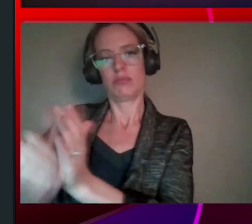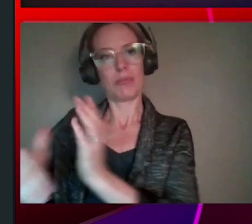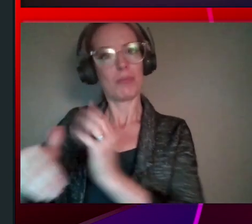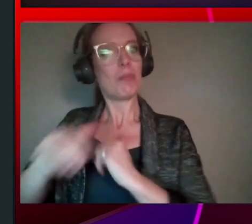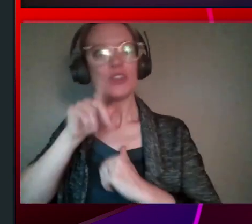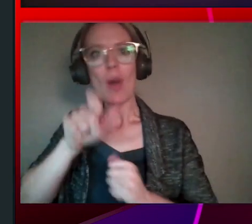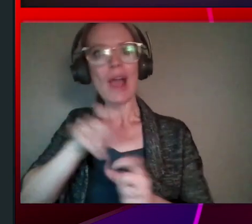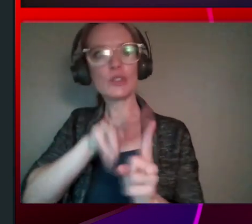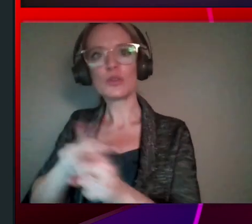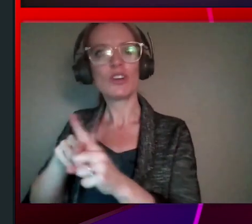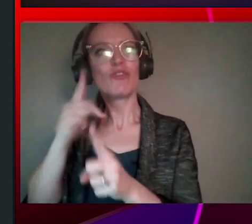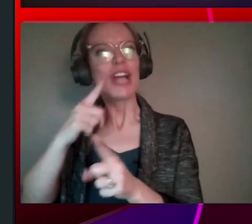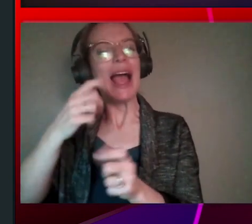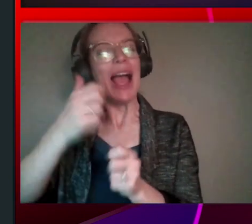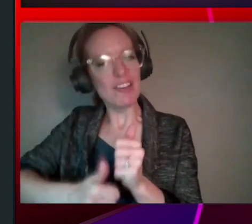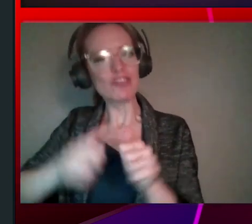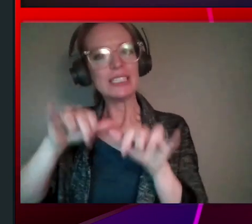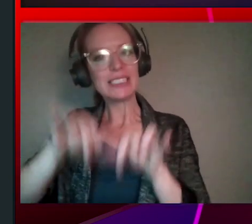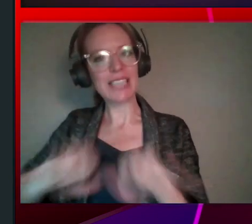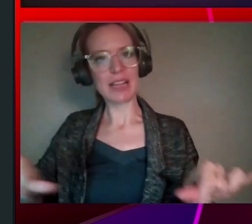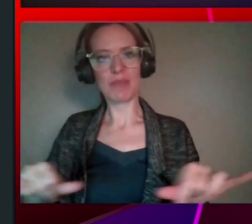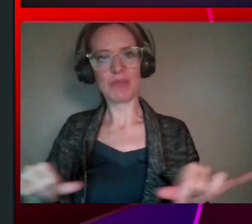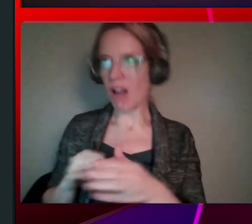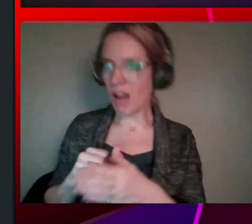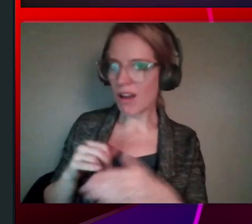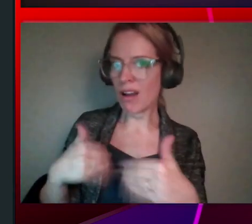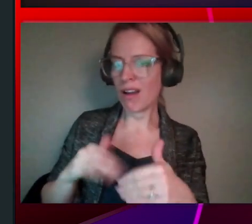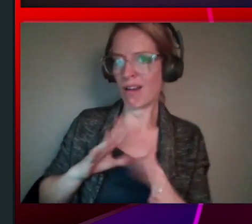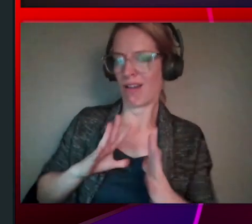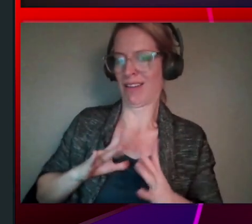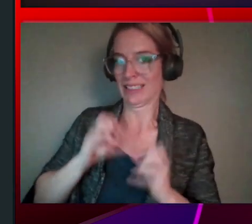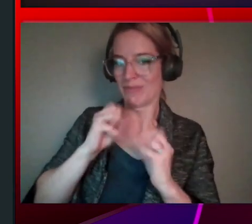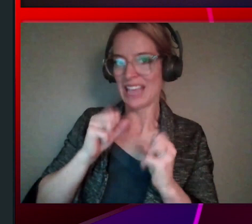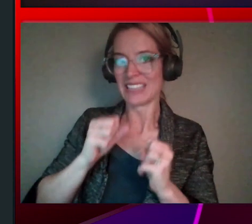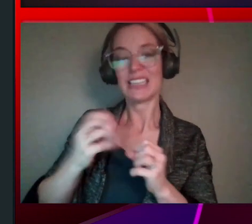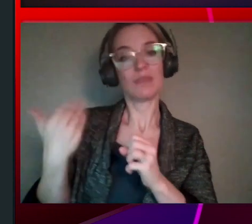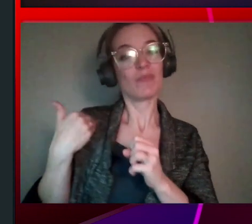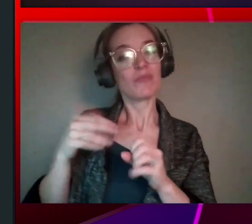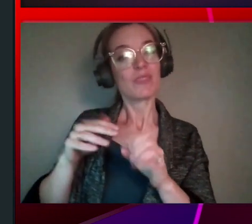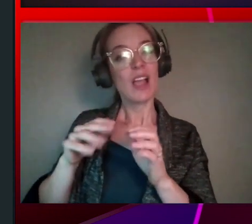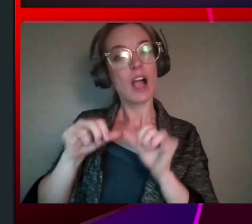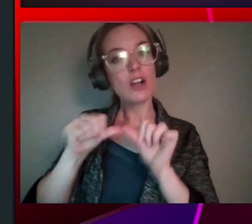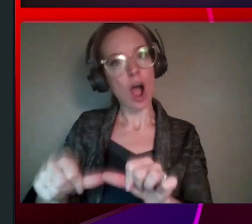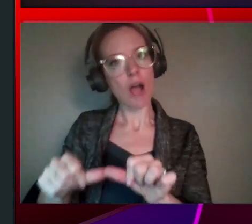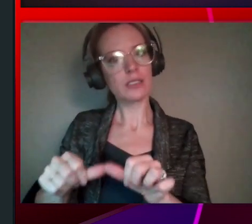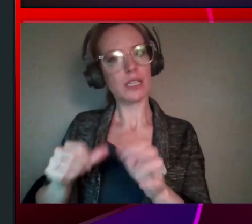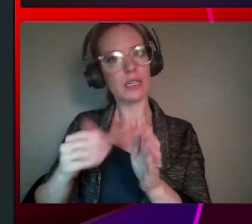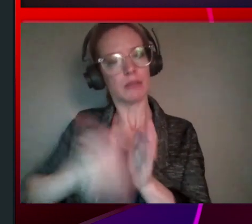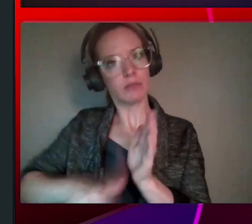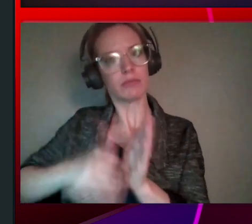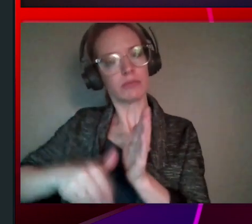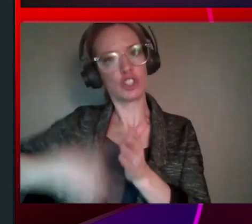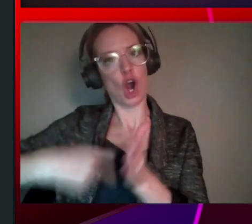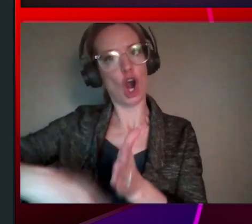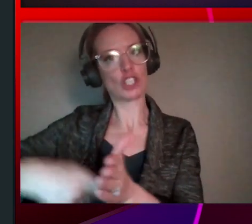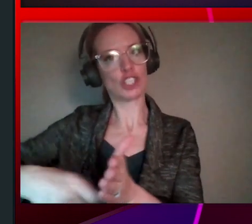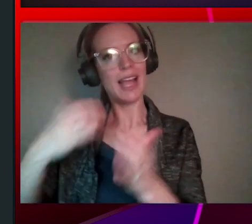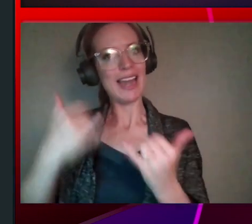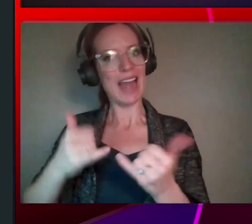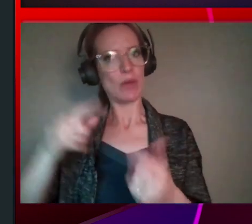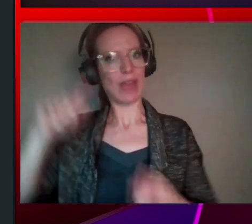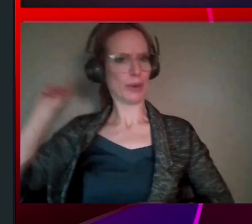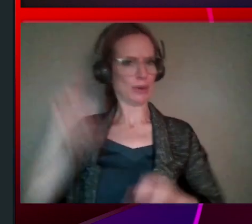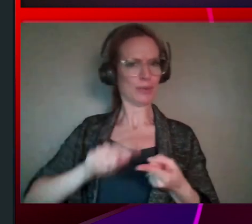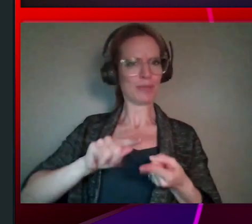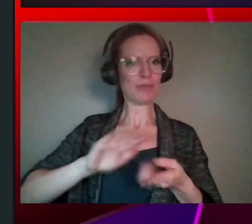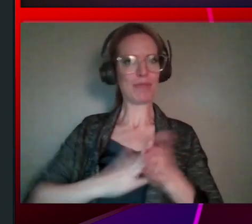We're taking what was a constant recurring charge and turning it into a one-time charge That's right. that can That's be right. reused. Yeah. So that's